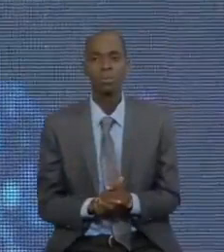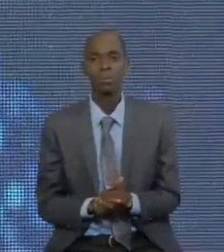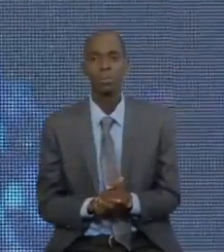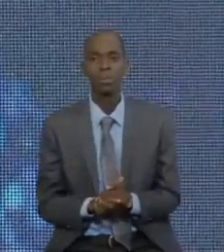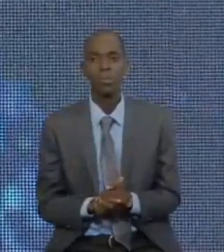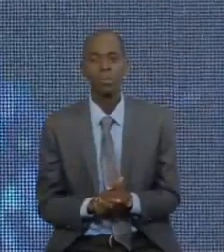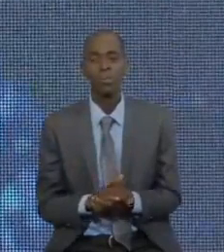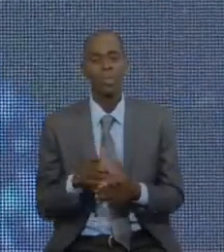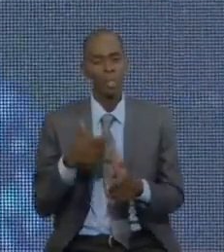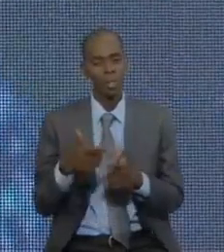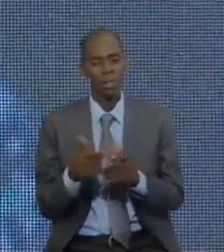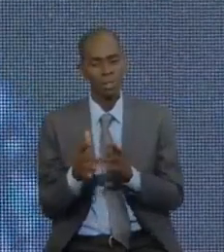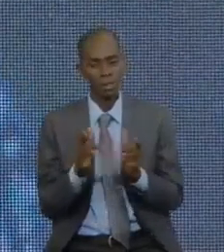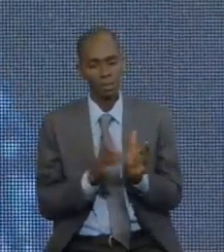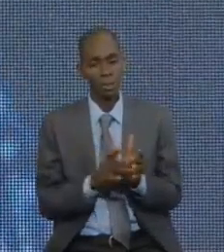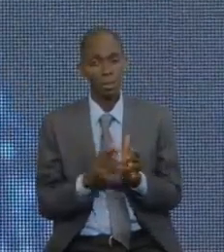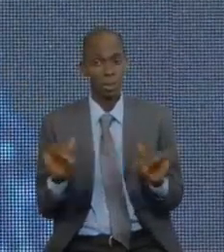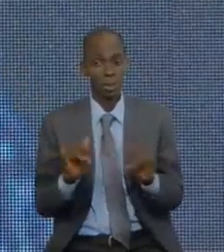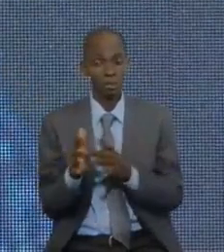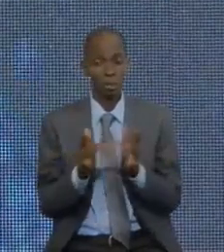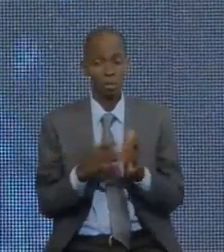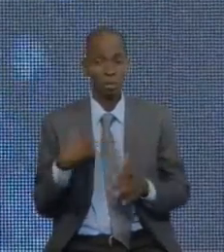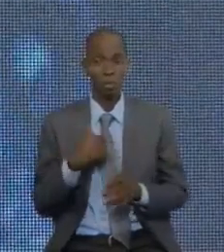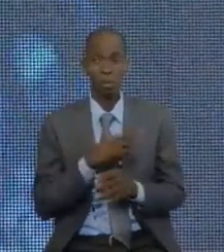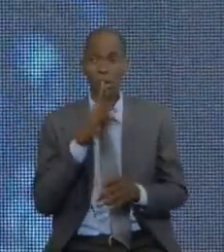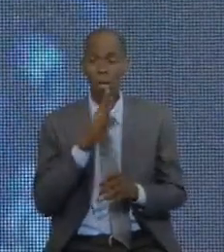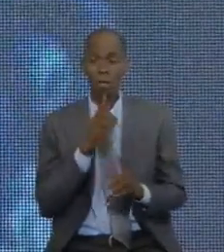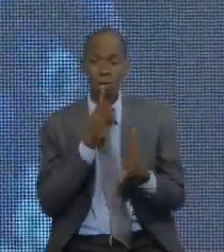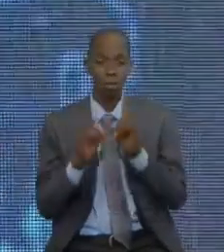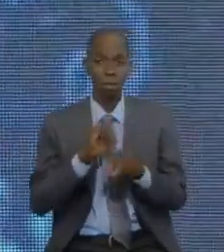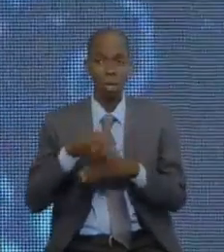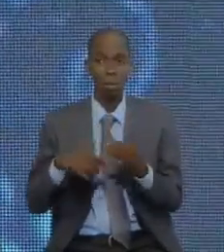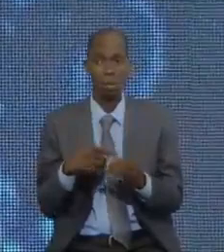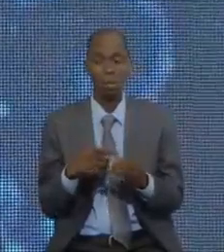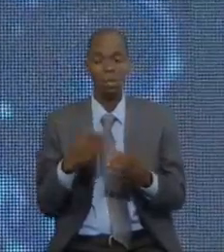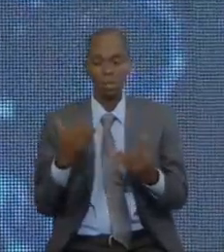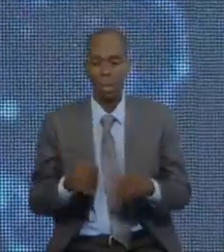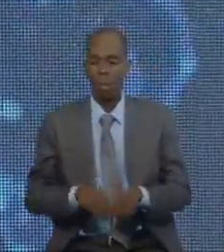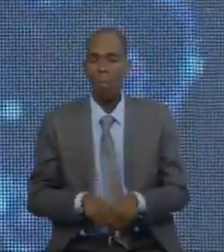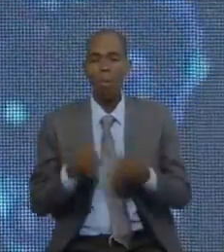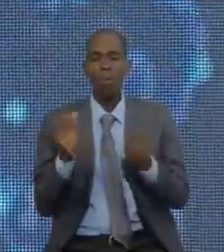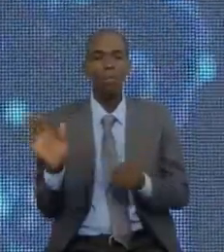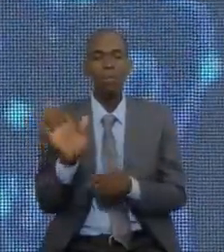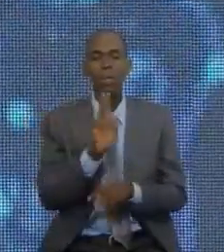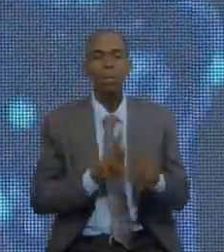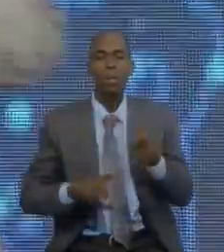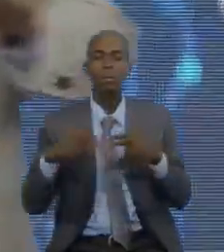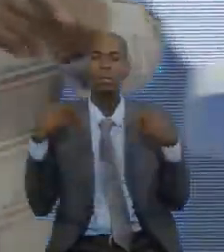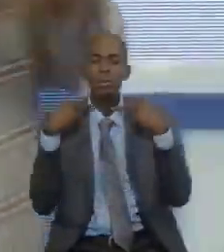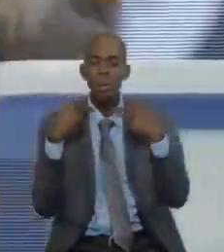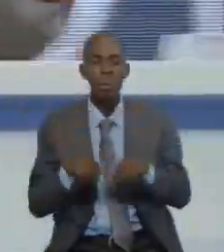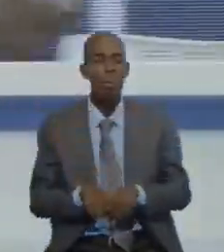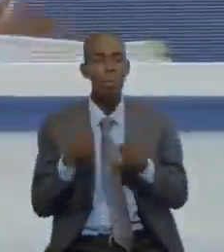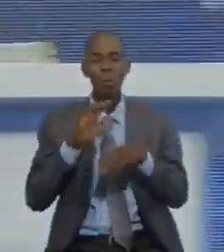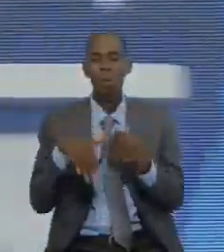That Jesus we are talking about today, he broke their yoke, he broke their chains,